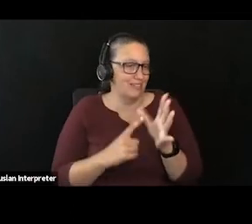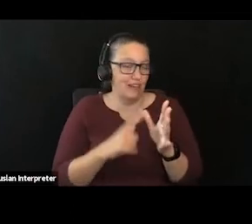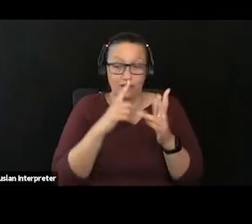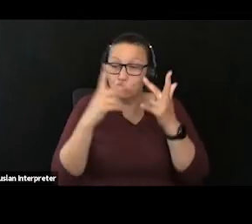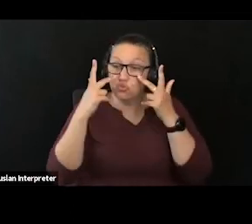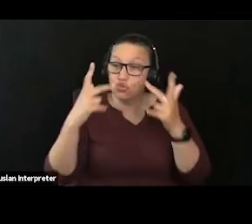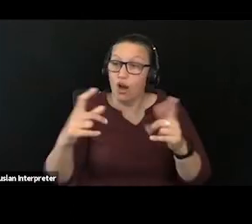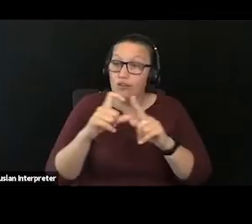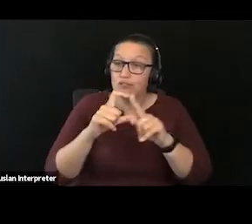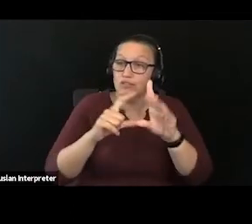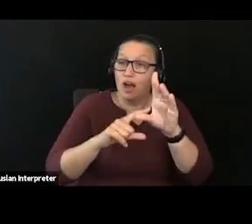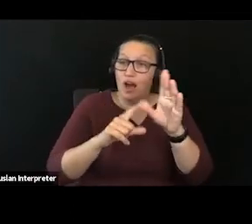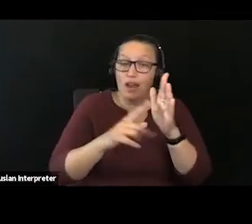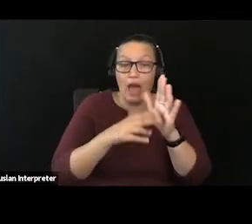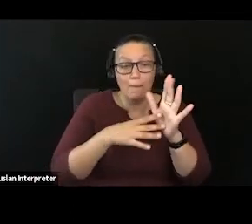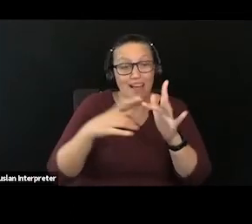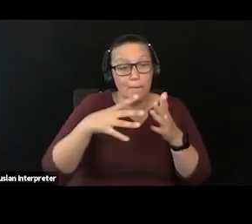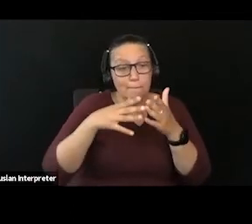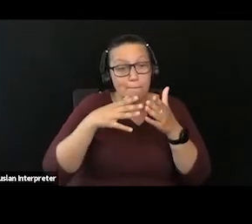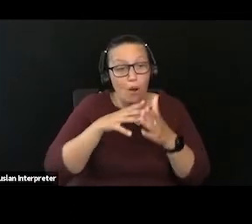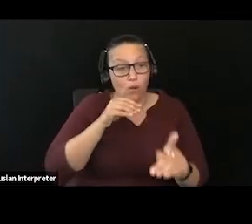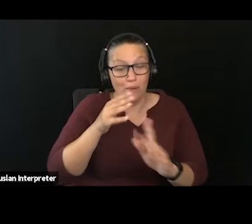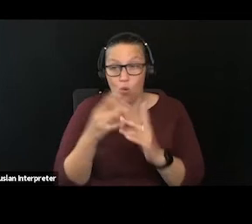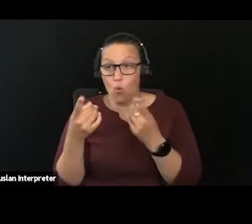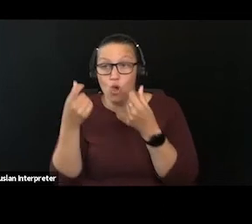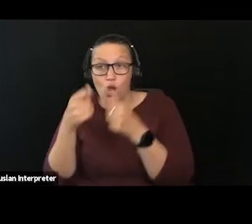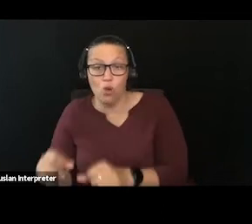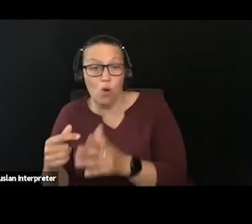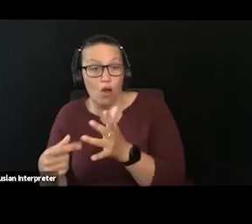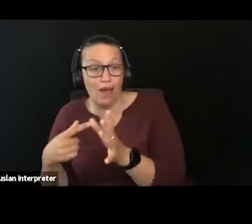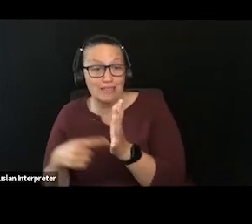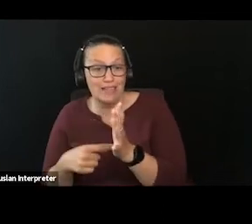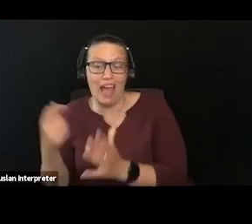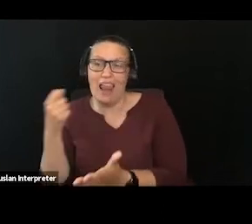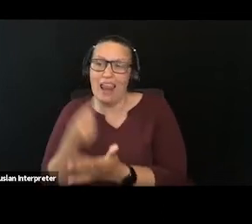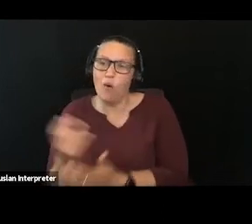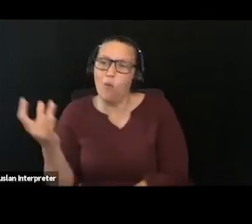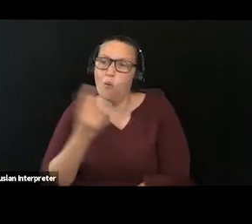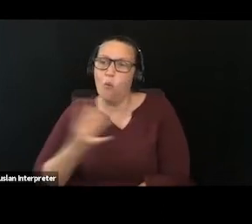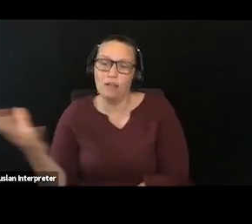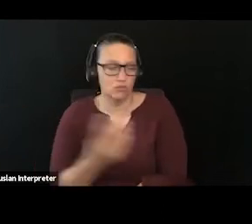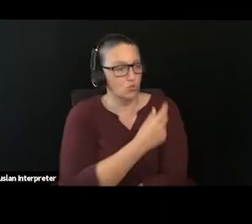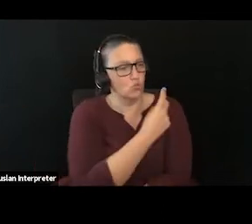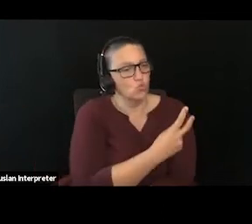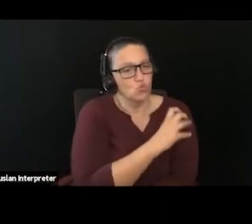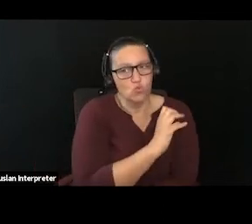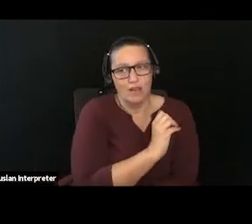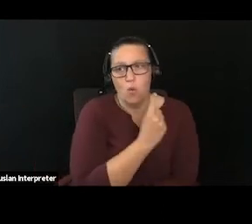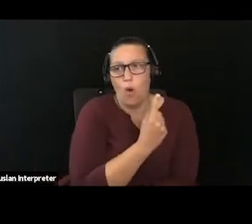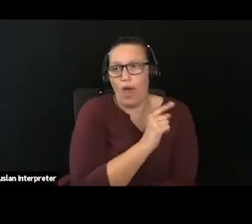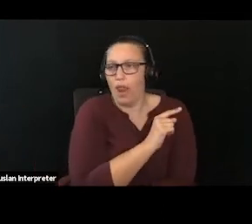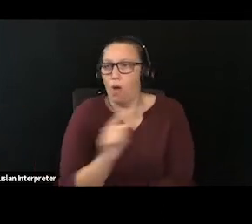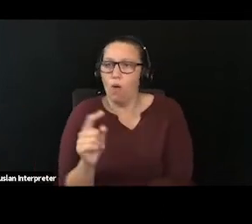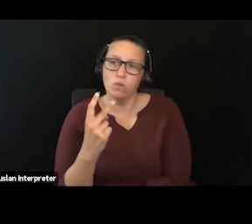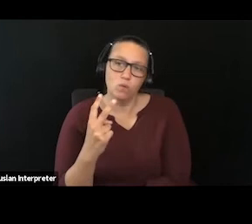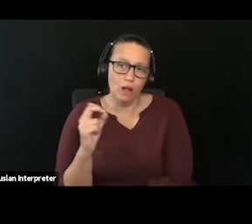this cohort of people who received OAT at least once between 2001 and 2018. The reason why we